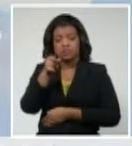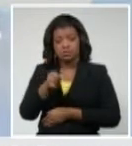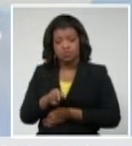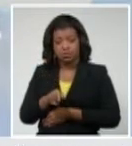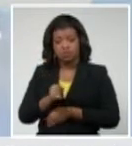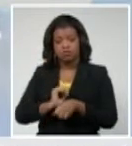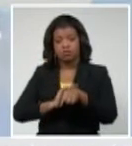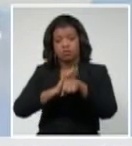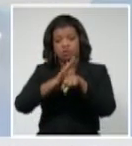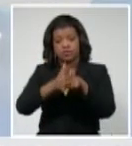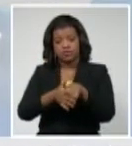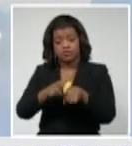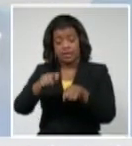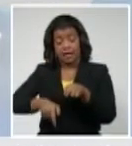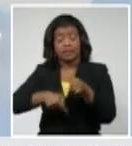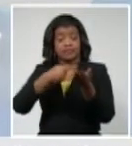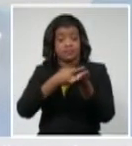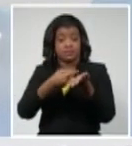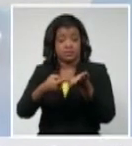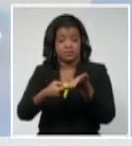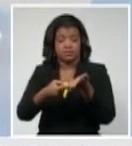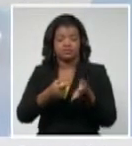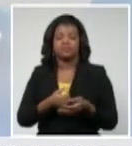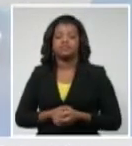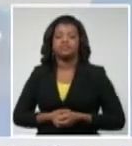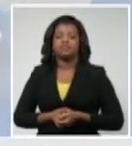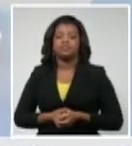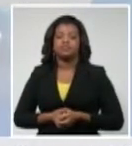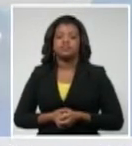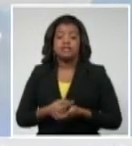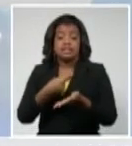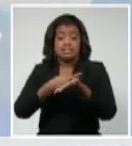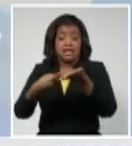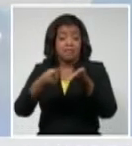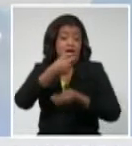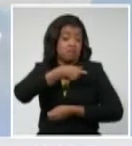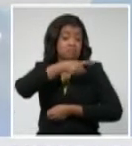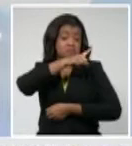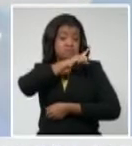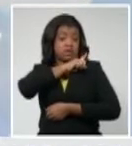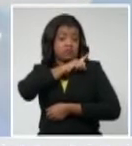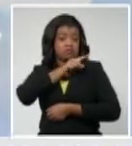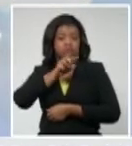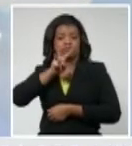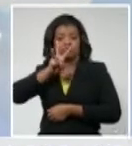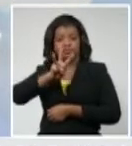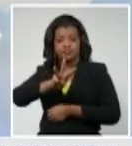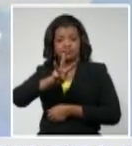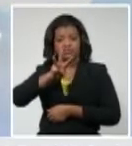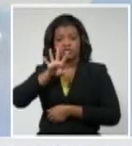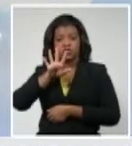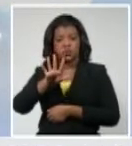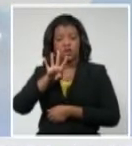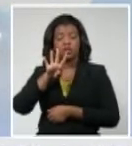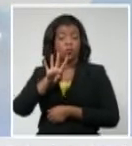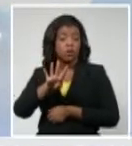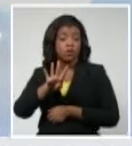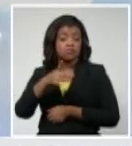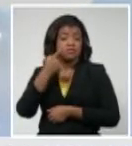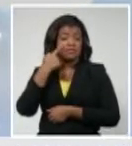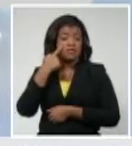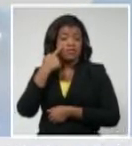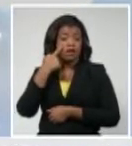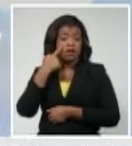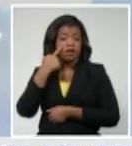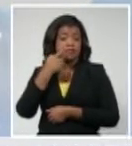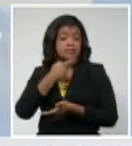244 people tested positive for COVID-19 over the last 7 days, as compared to 354